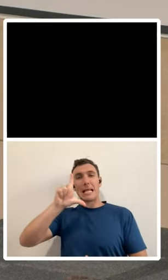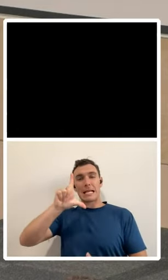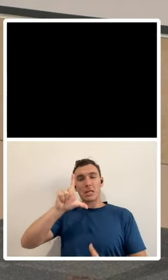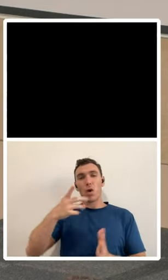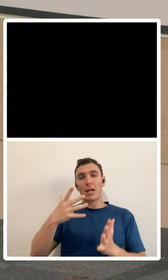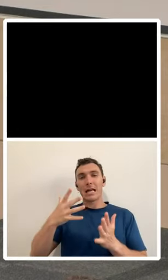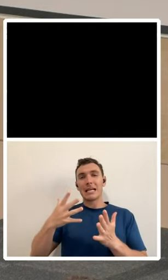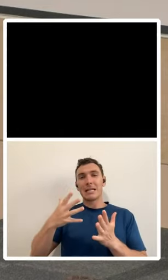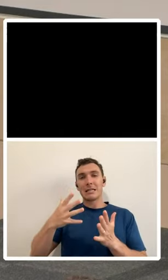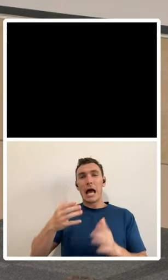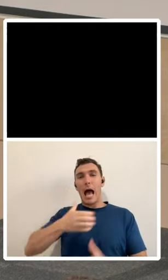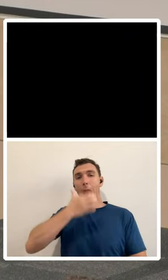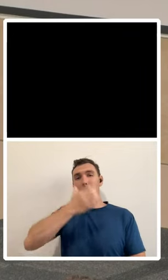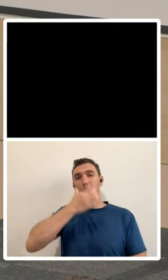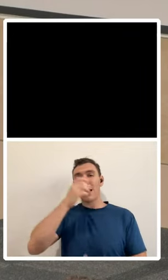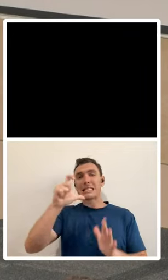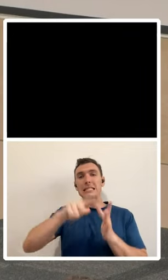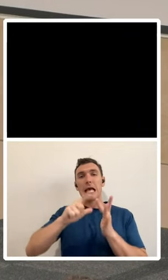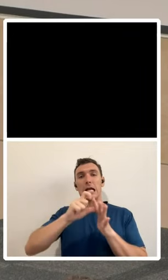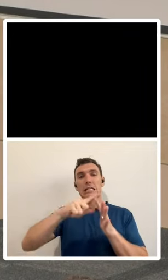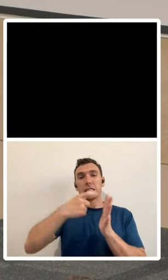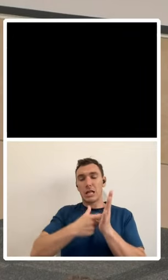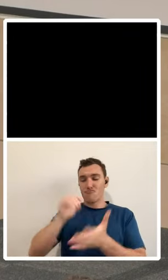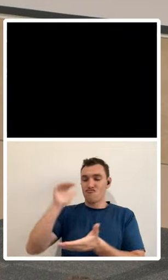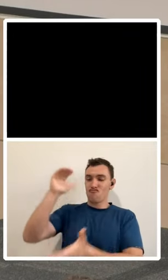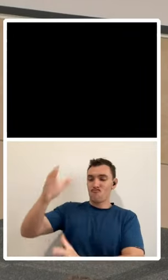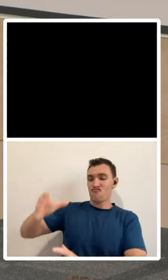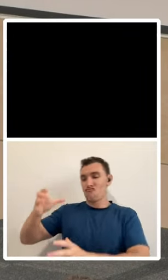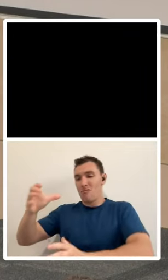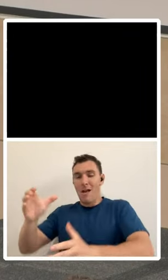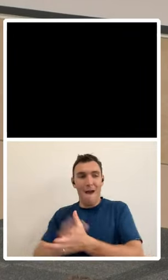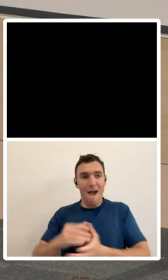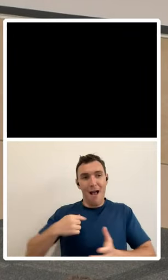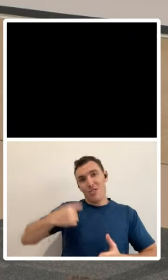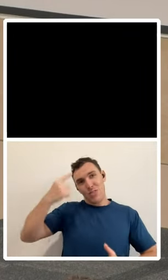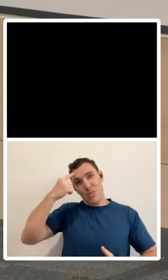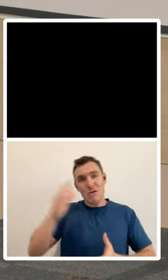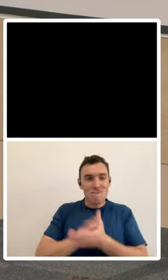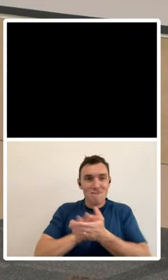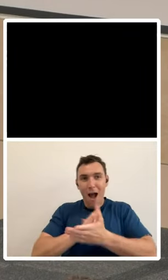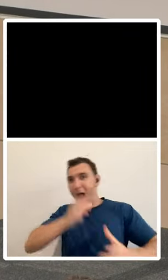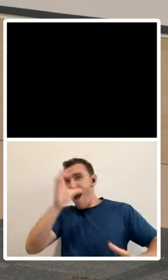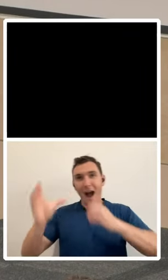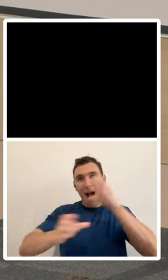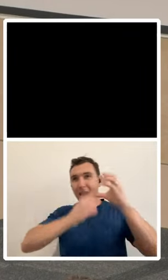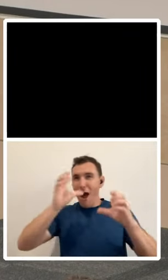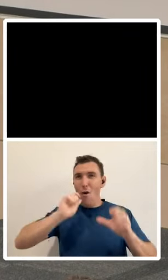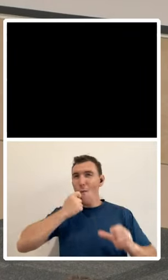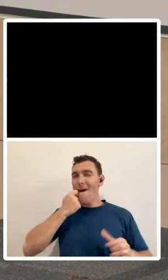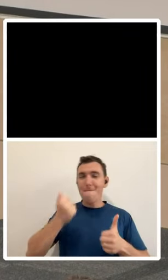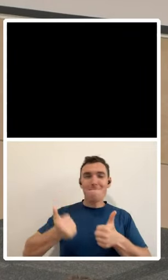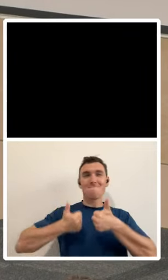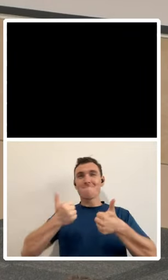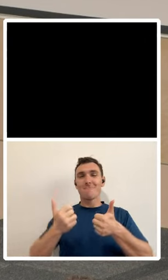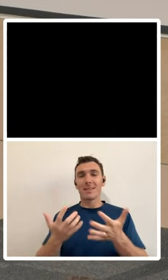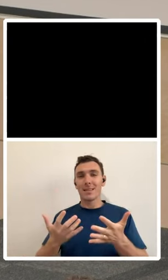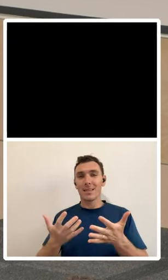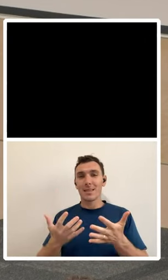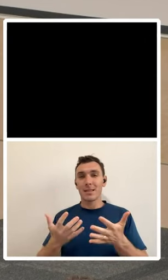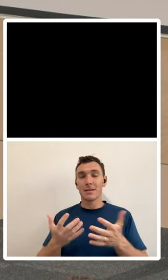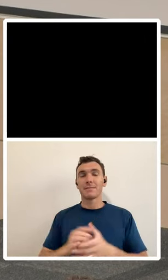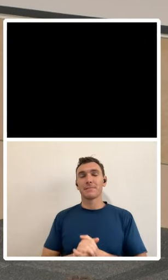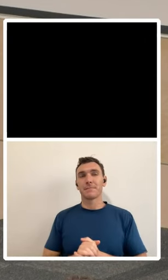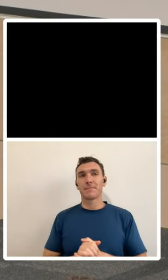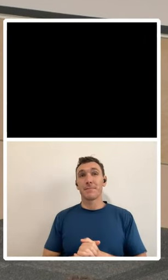department to Cumberland Lodge, like ready to get absolutely bladdered. And like everyone was meeting in one of my friend's rooms. It's a guy in the book actually, Matic, who's